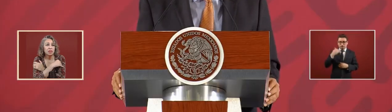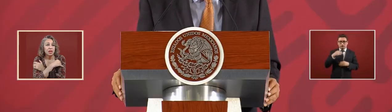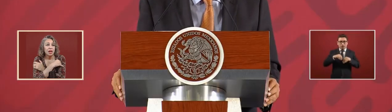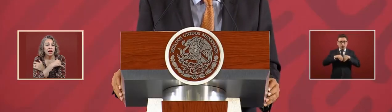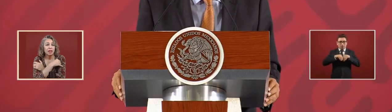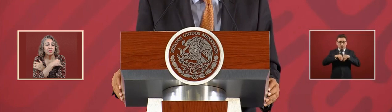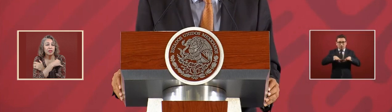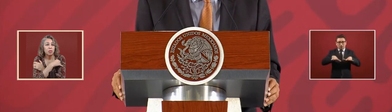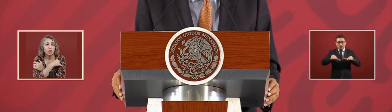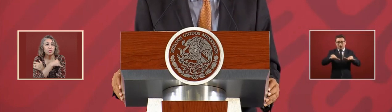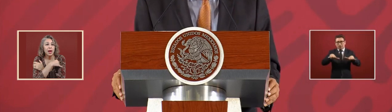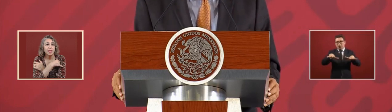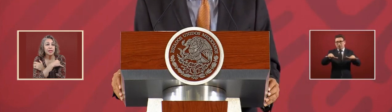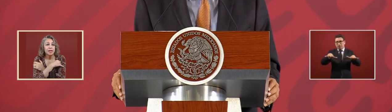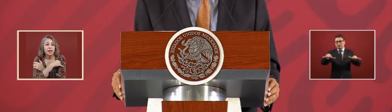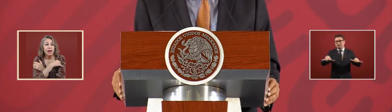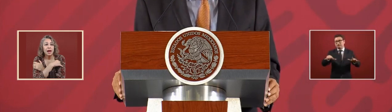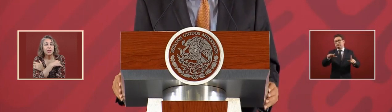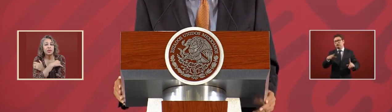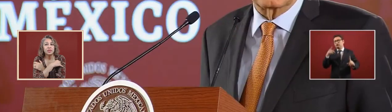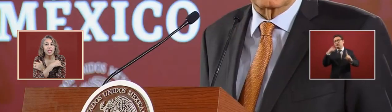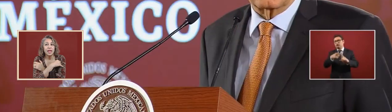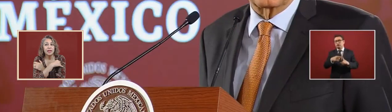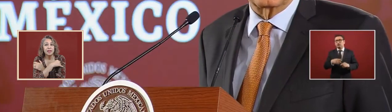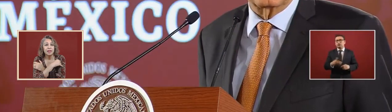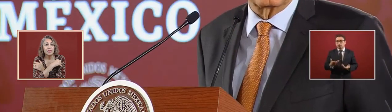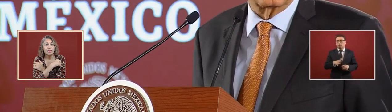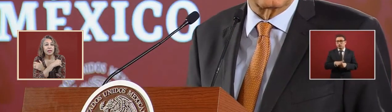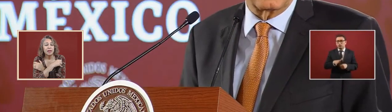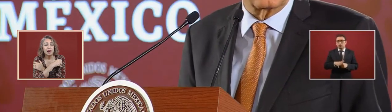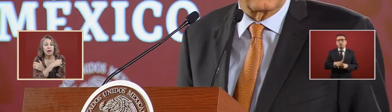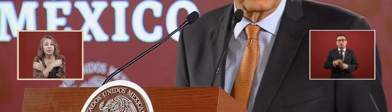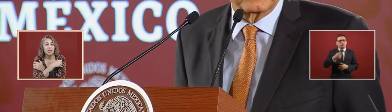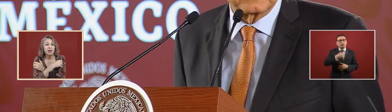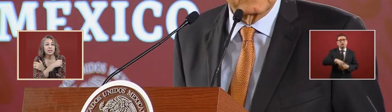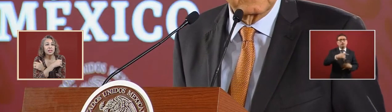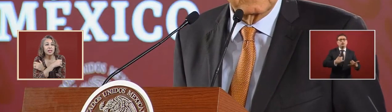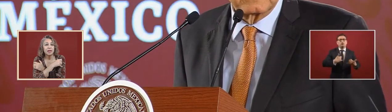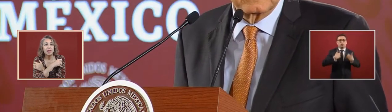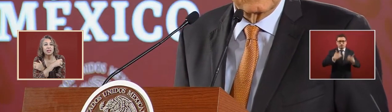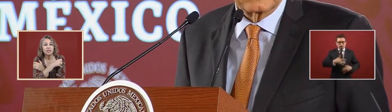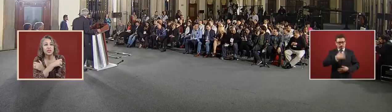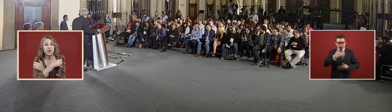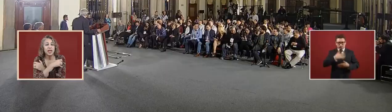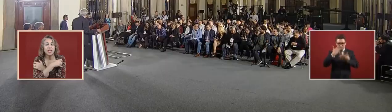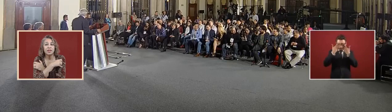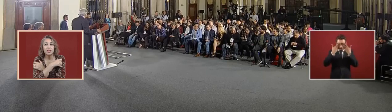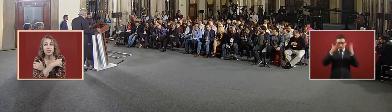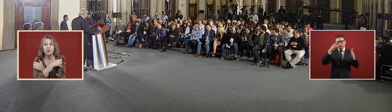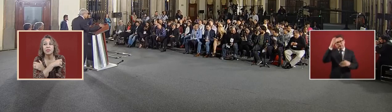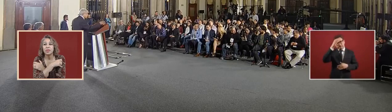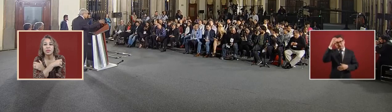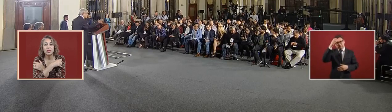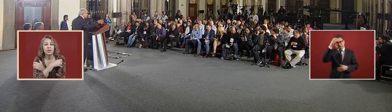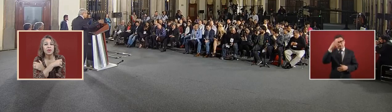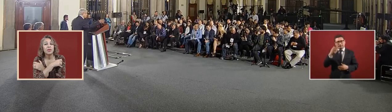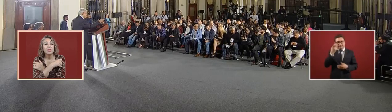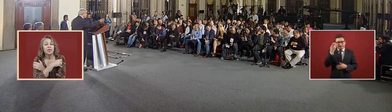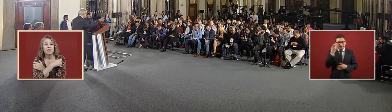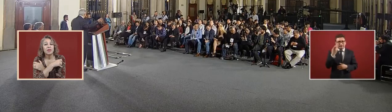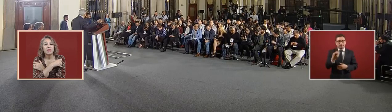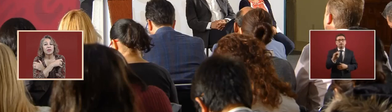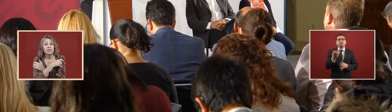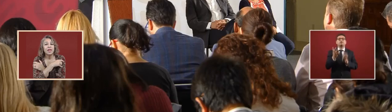Used The word right, de a crusade concientización a los of jóvenes. Concentrating on the youth. Eso